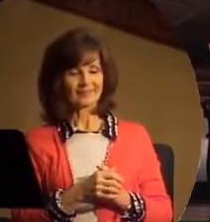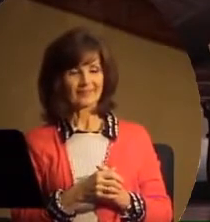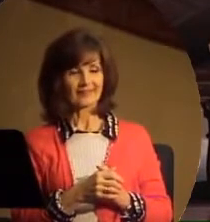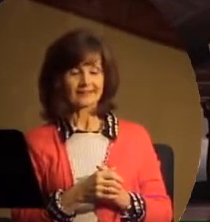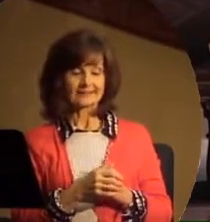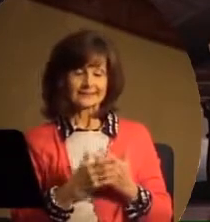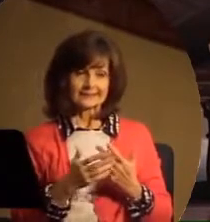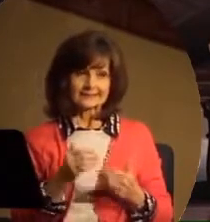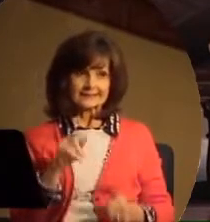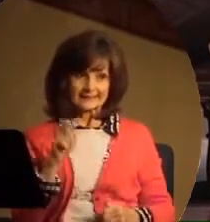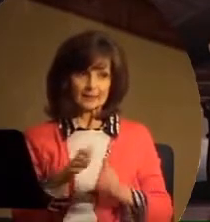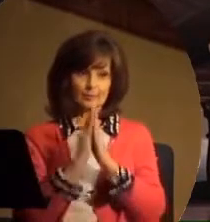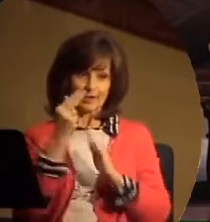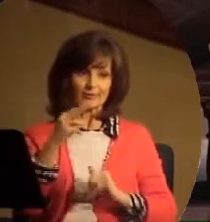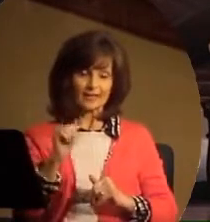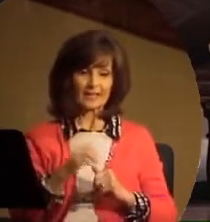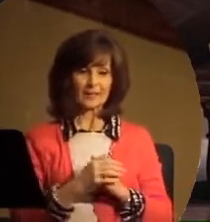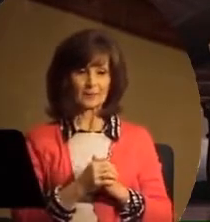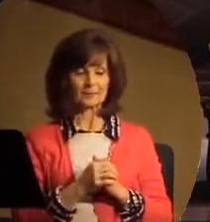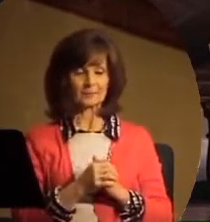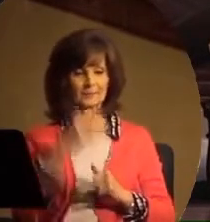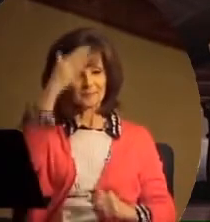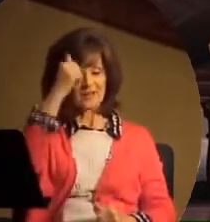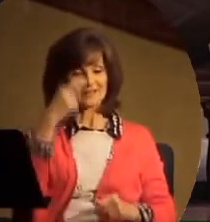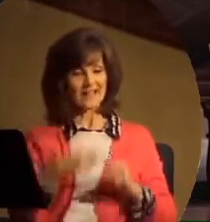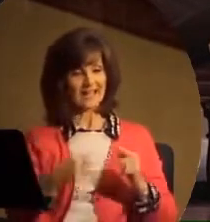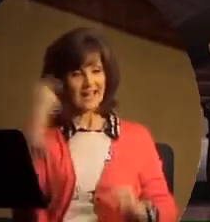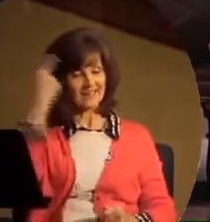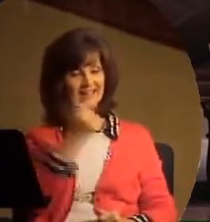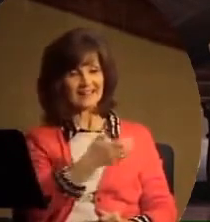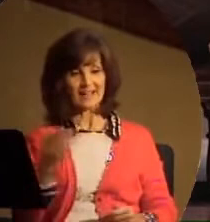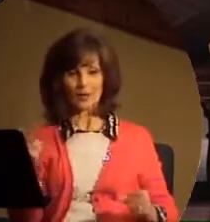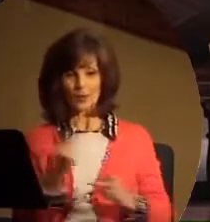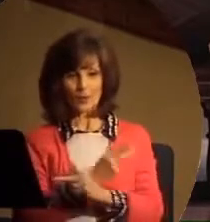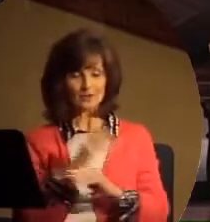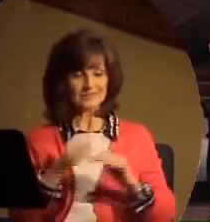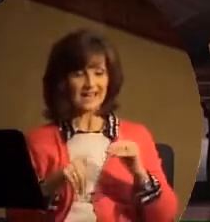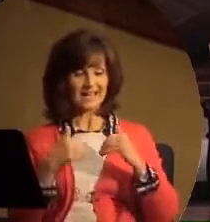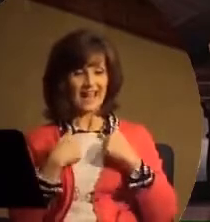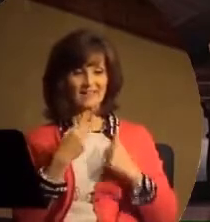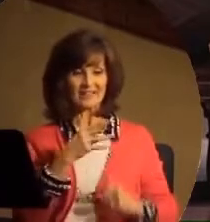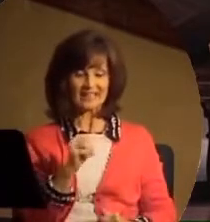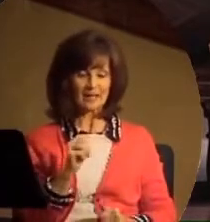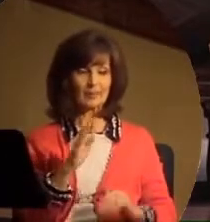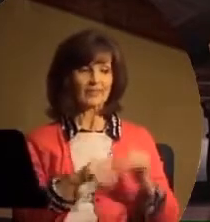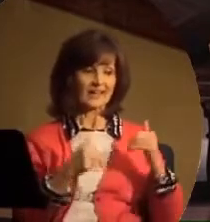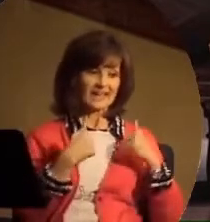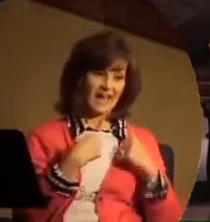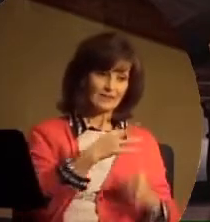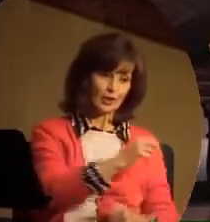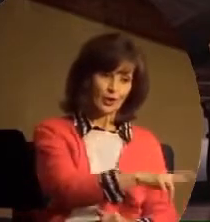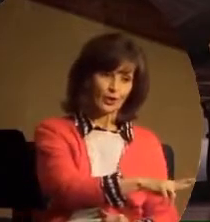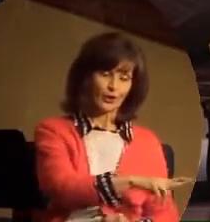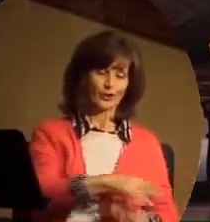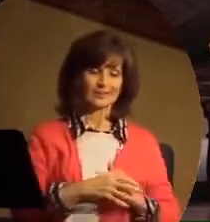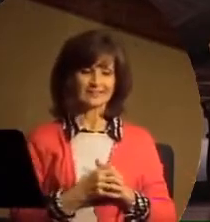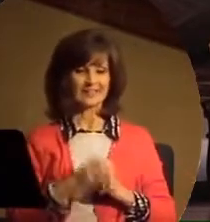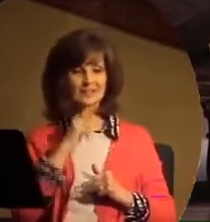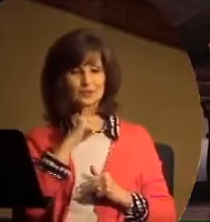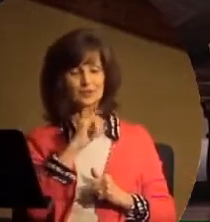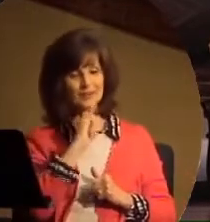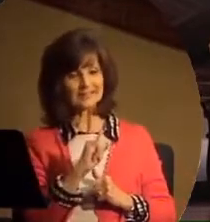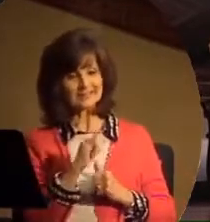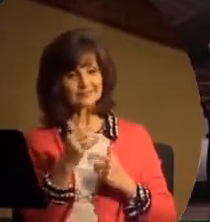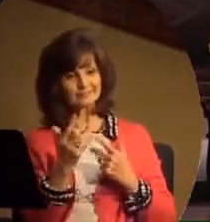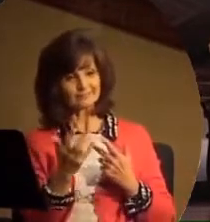We better pray for him because I can't think of anything worse than having him than having her. And the truth of the